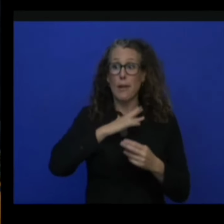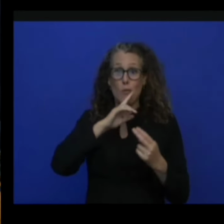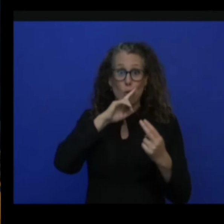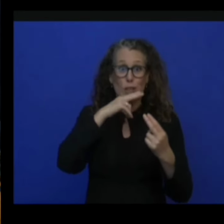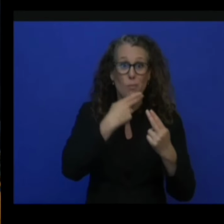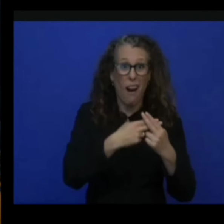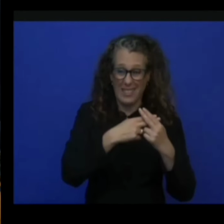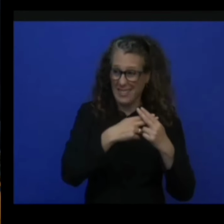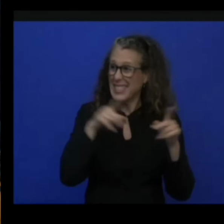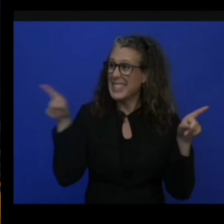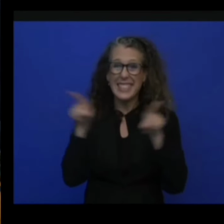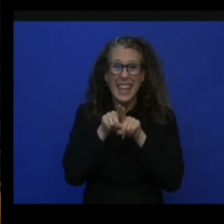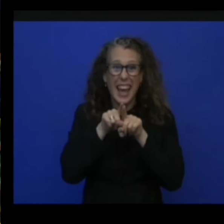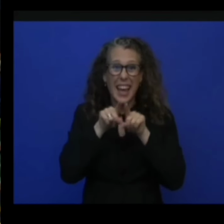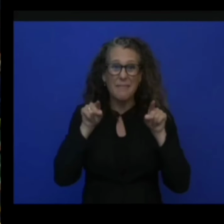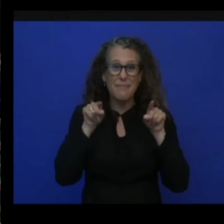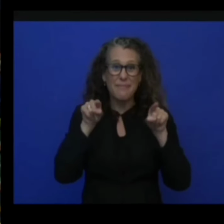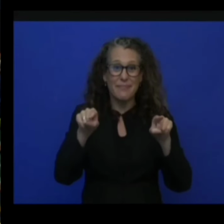to resolving them.